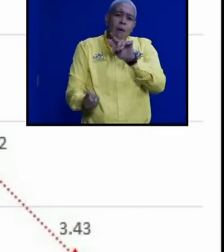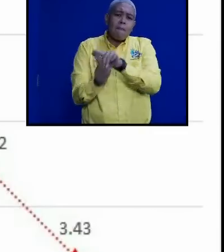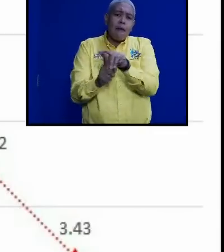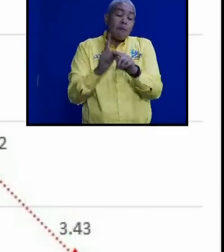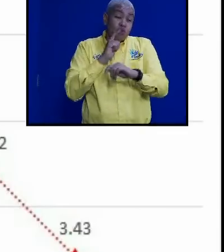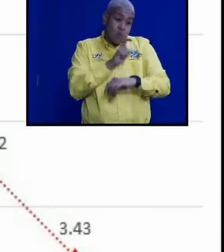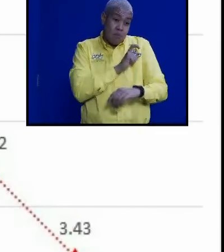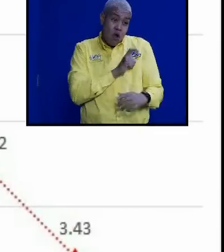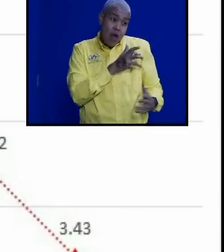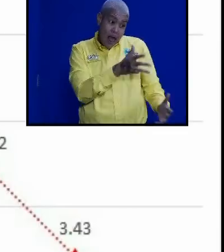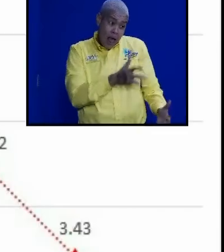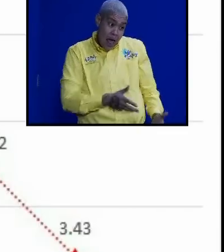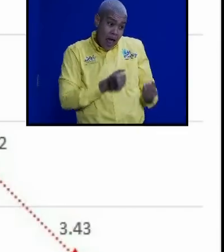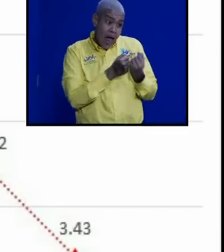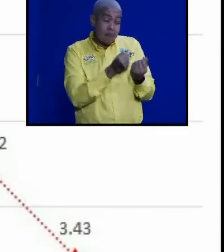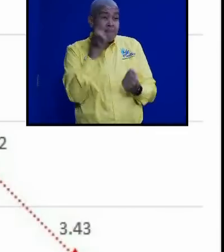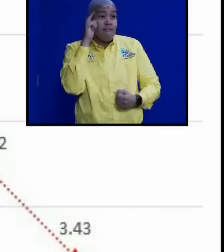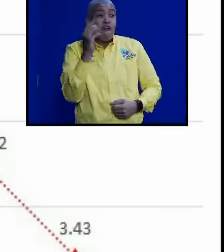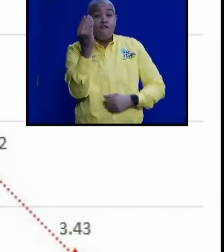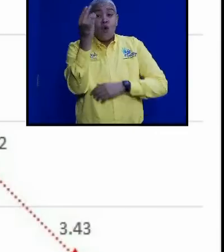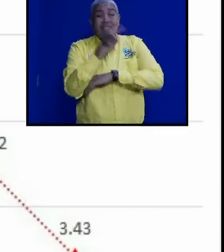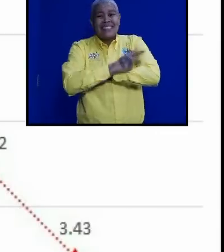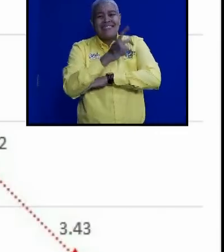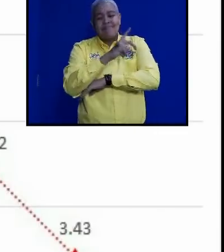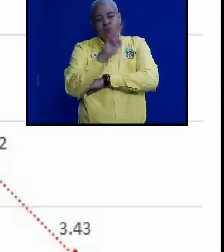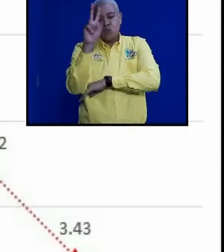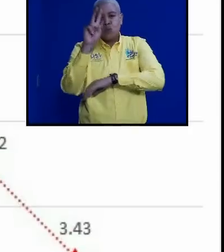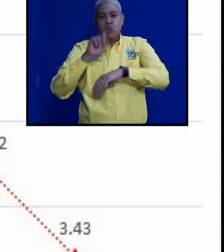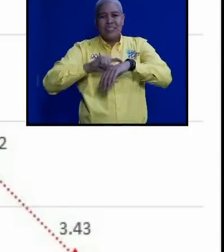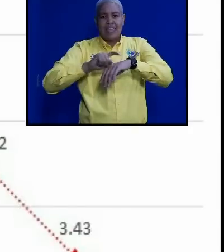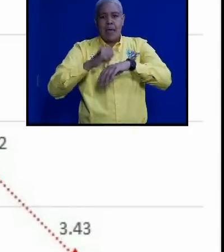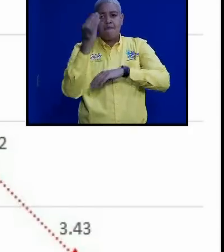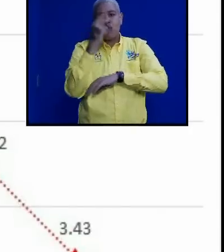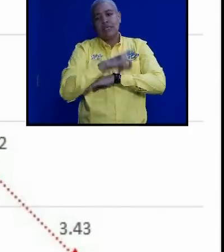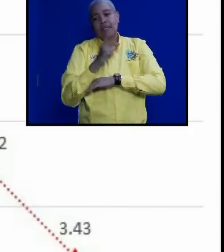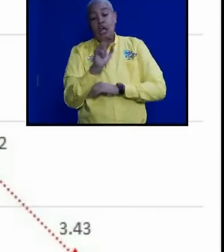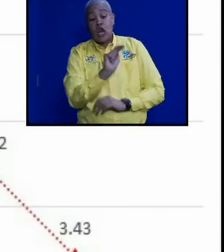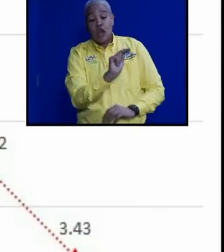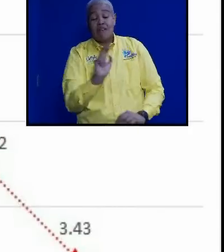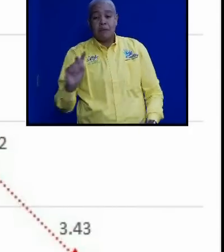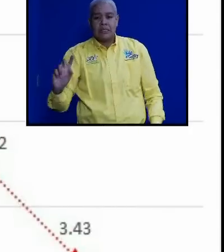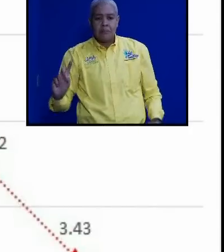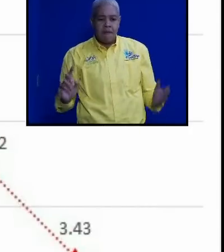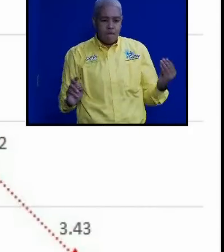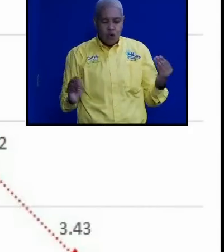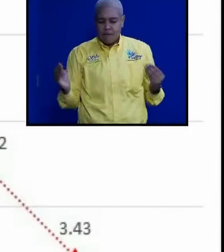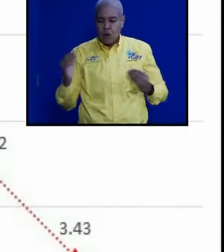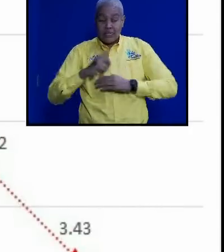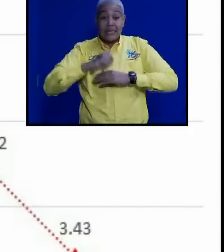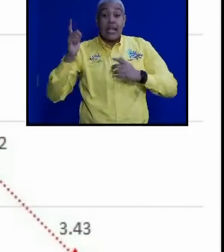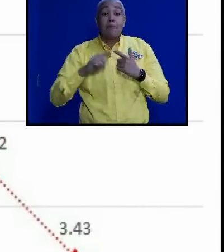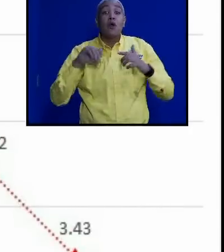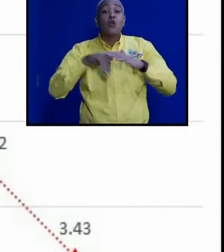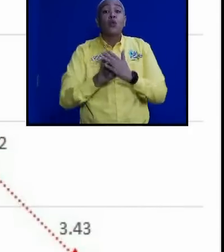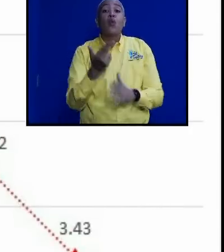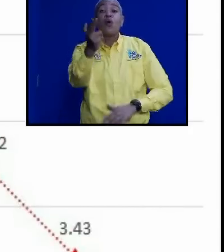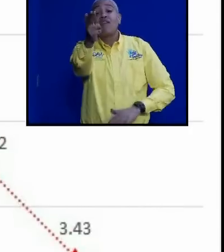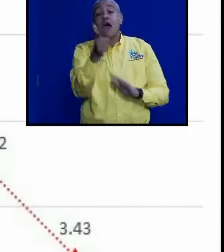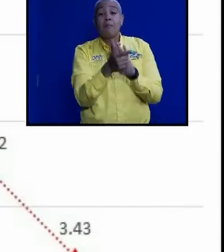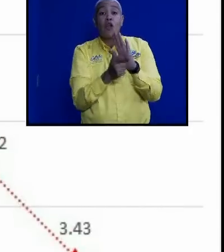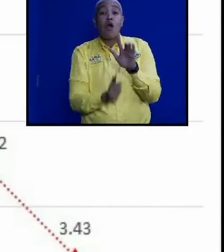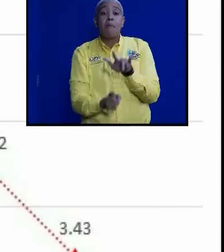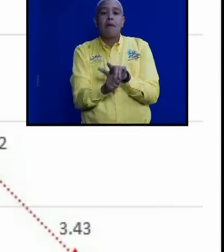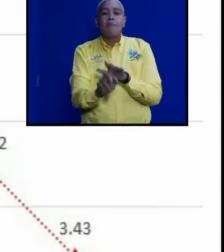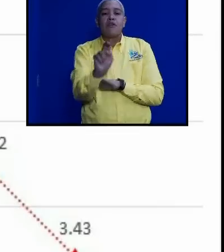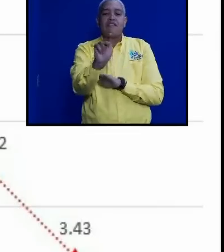security forces for 2 14-day periods during November and December, and the new Firearms Act coming into effect at the beginning